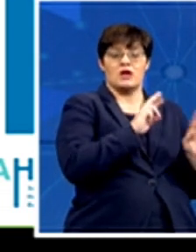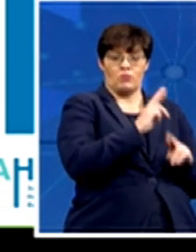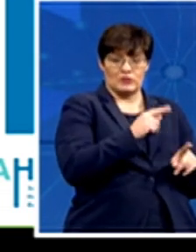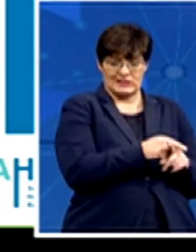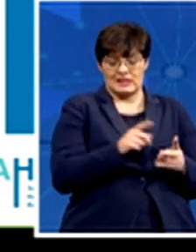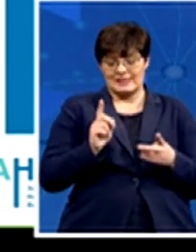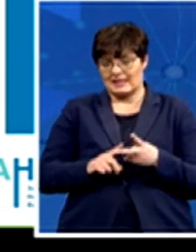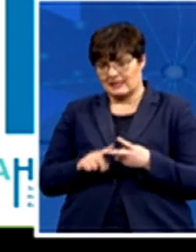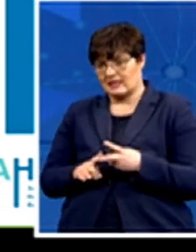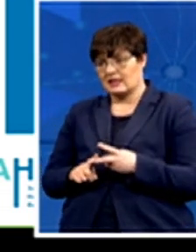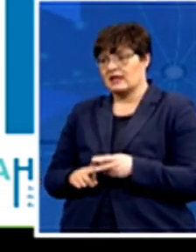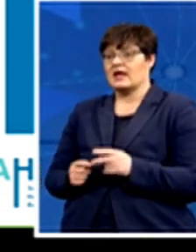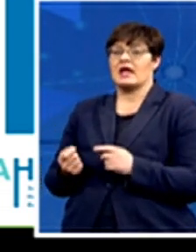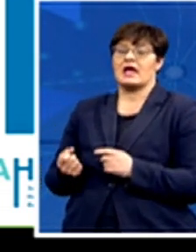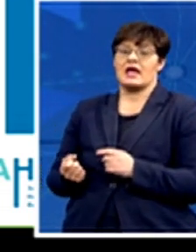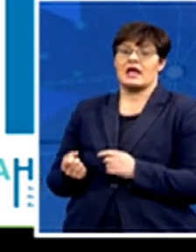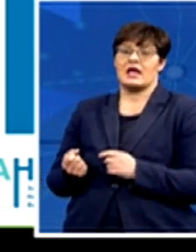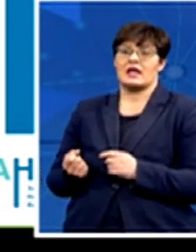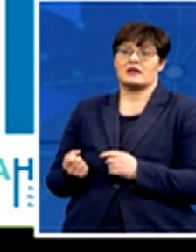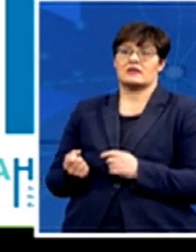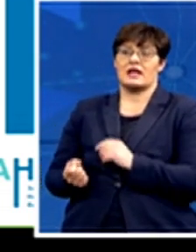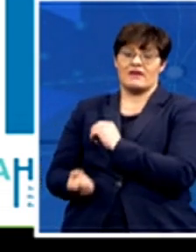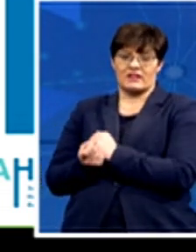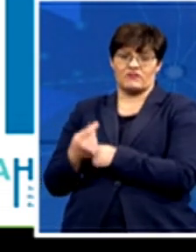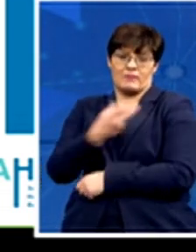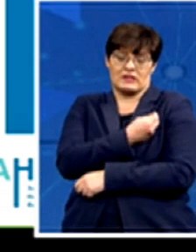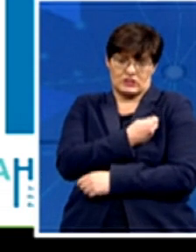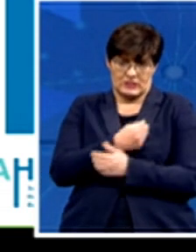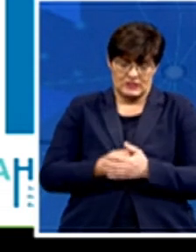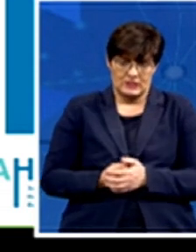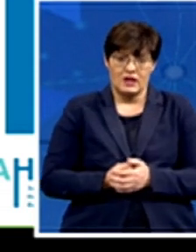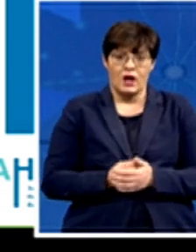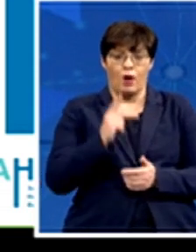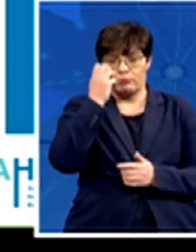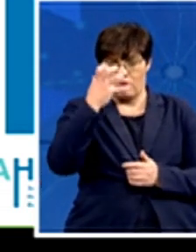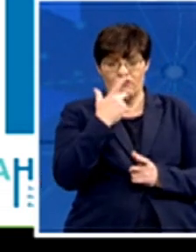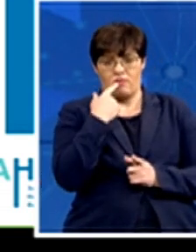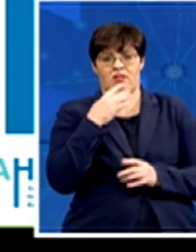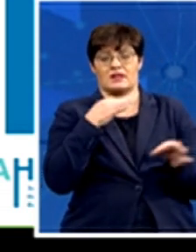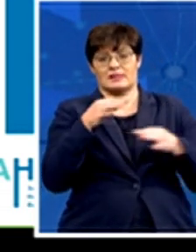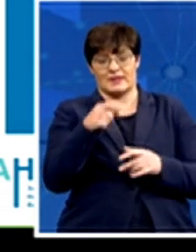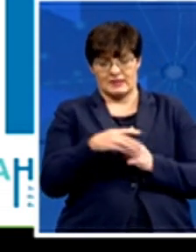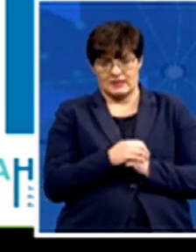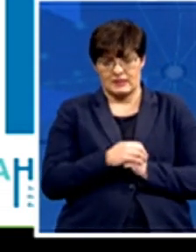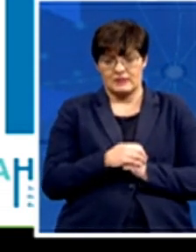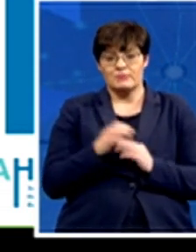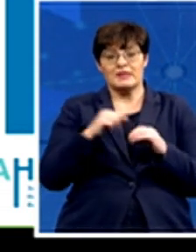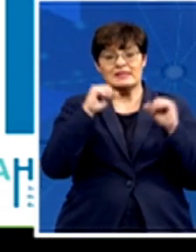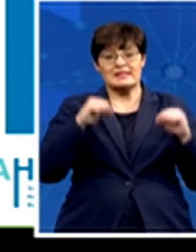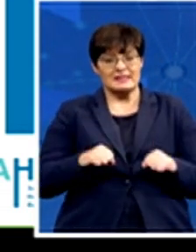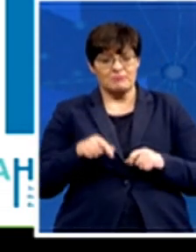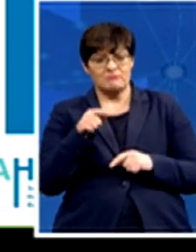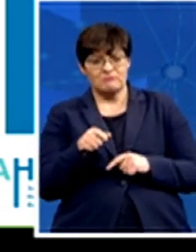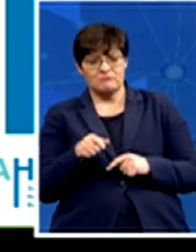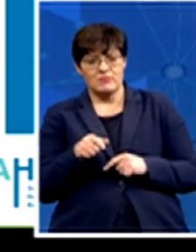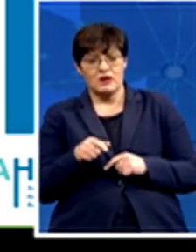immunization. And Prof will be touching on that. So with this system, basically you go to a nearest